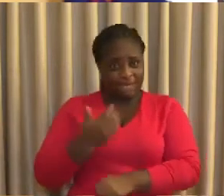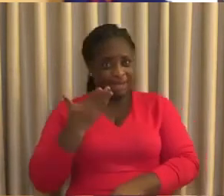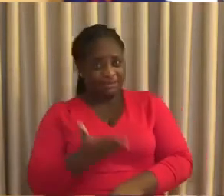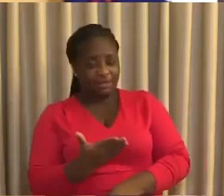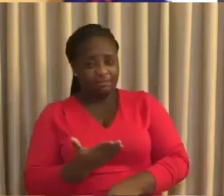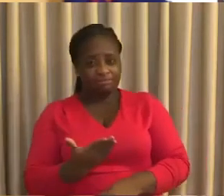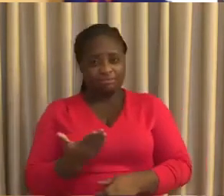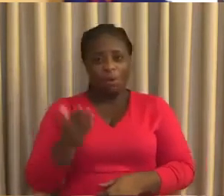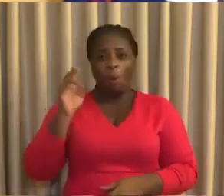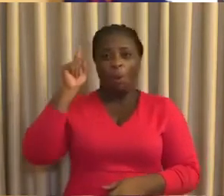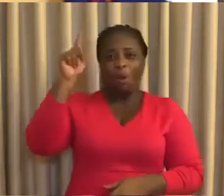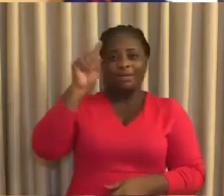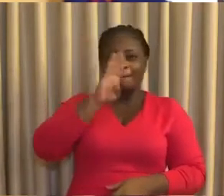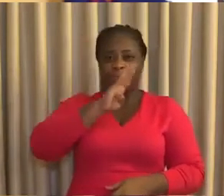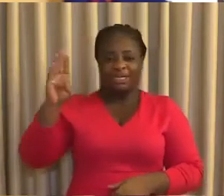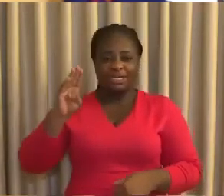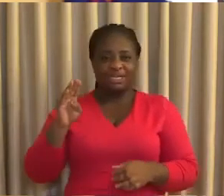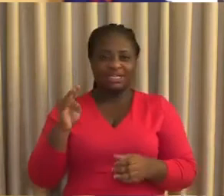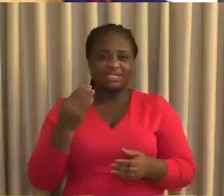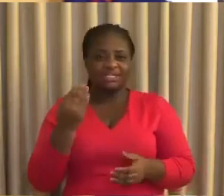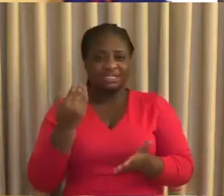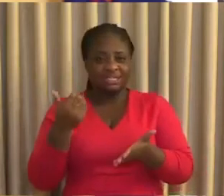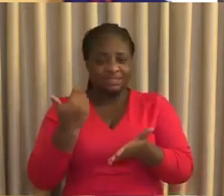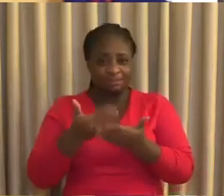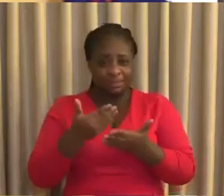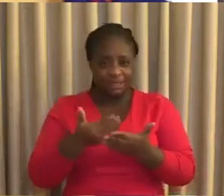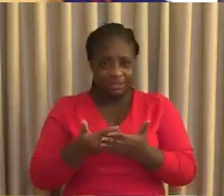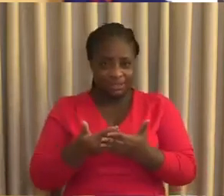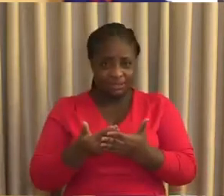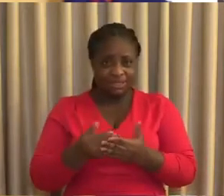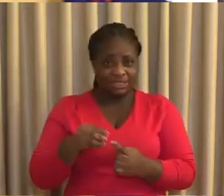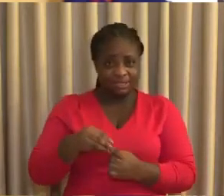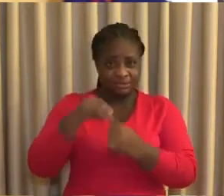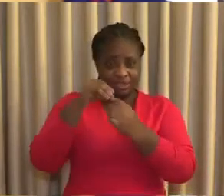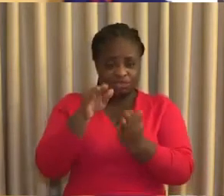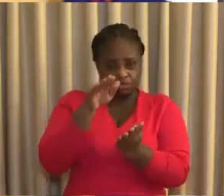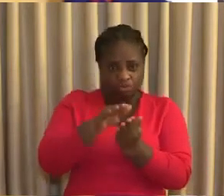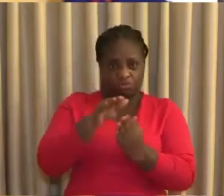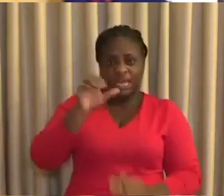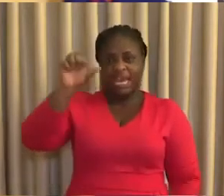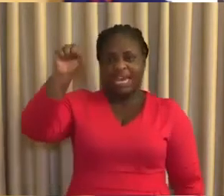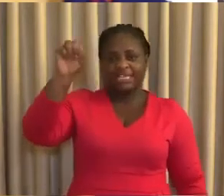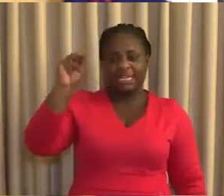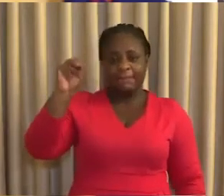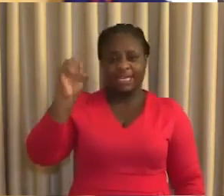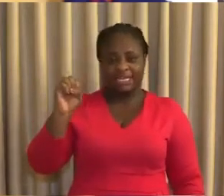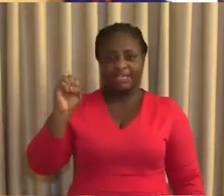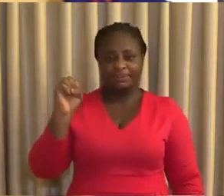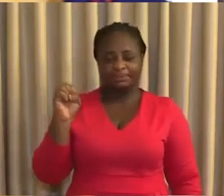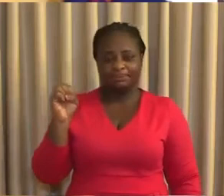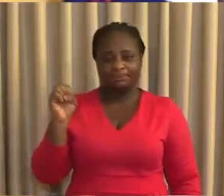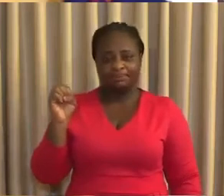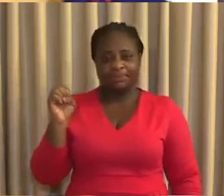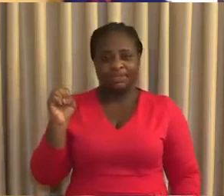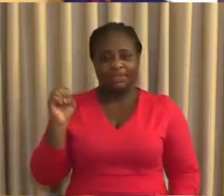to households and businesses, particularly small and medium-scale enterprises. The commercial banks are,